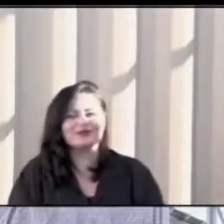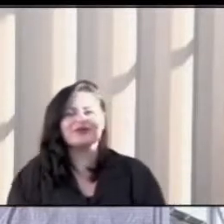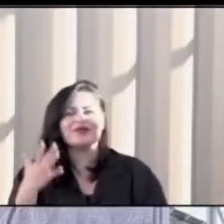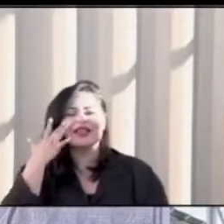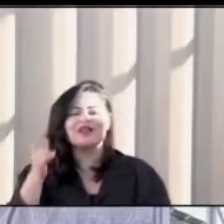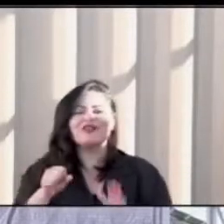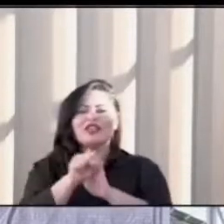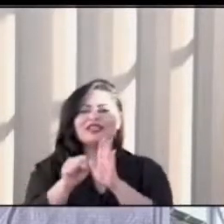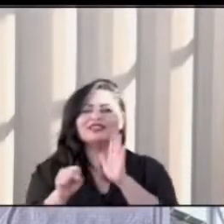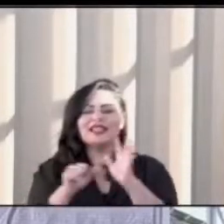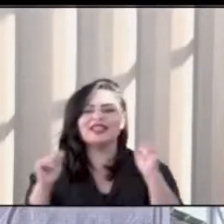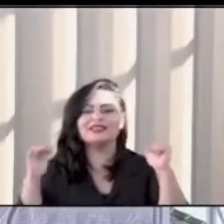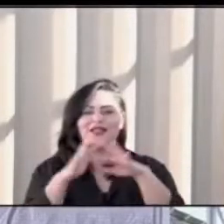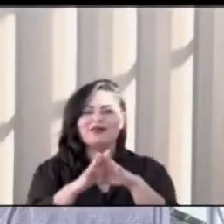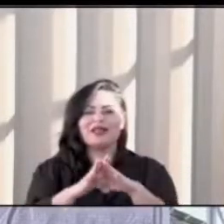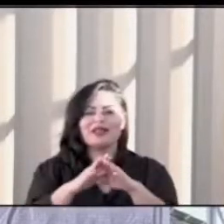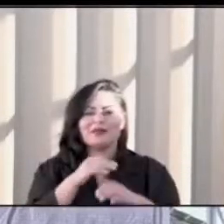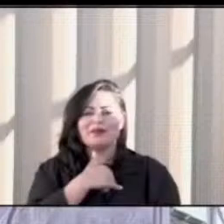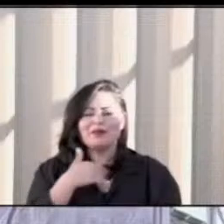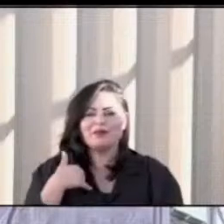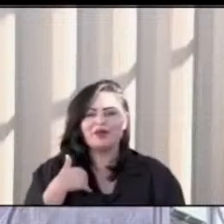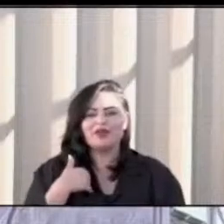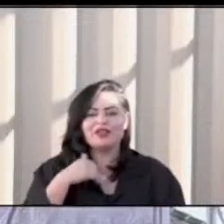California State Assembly Member Jesse Gabriel.